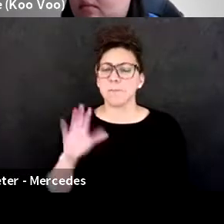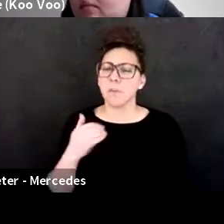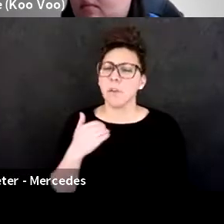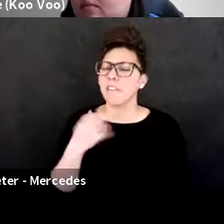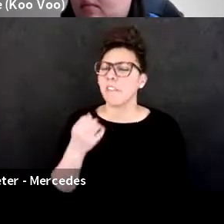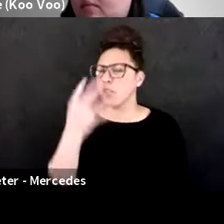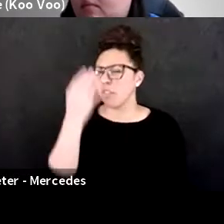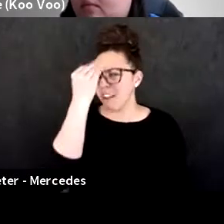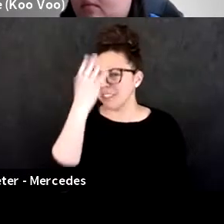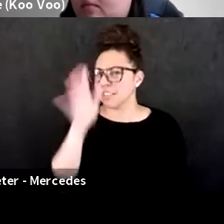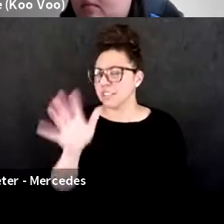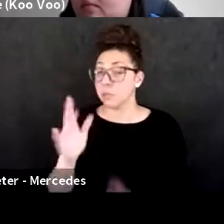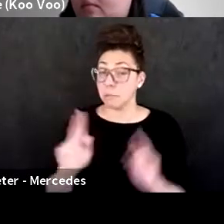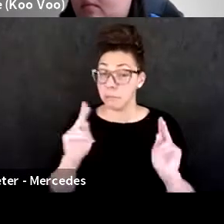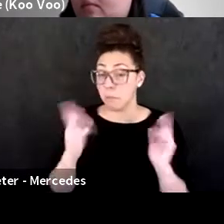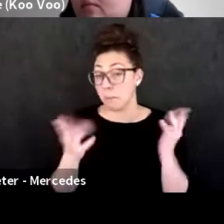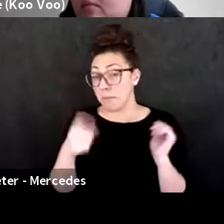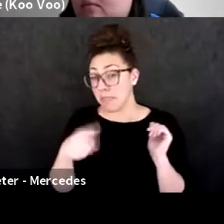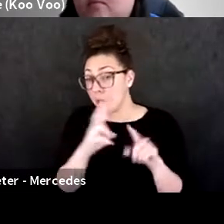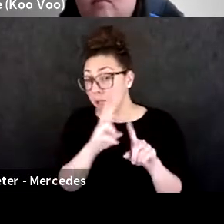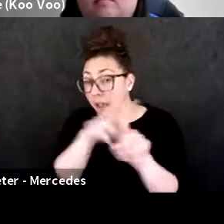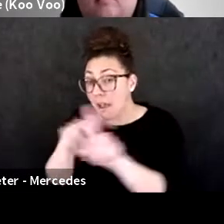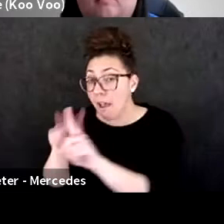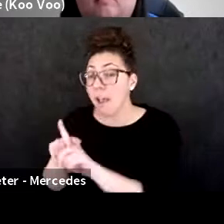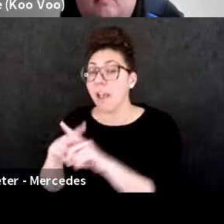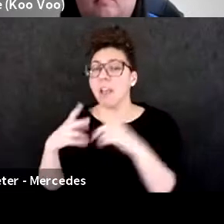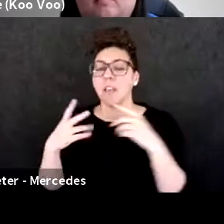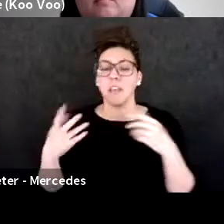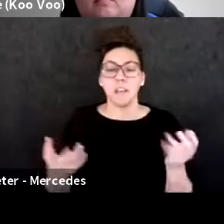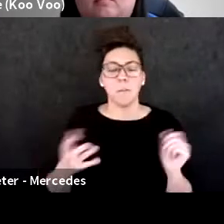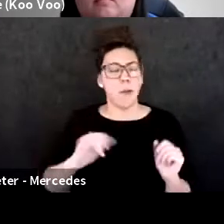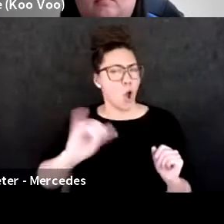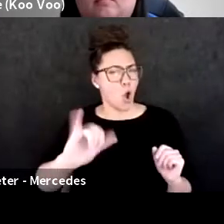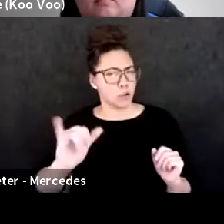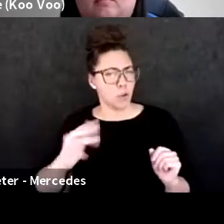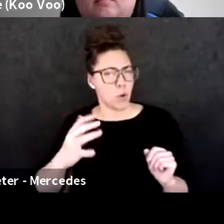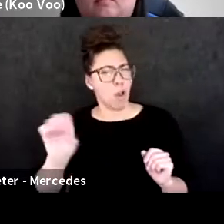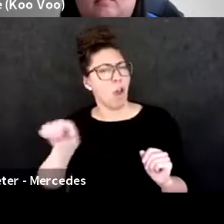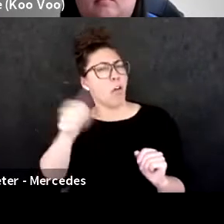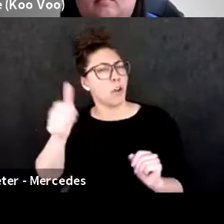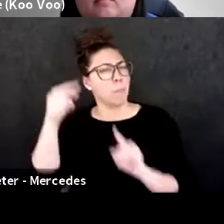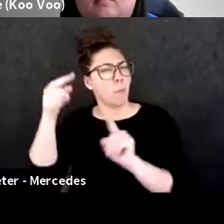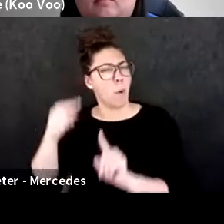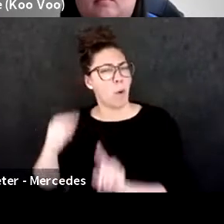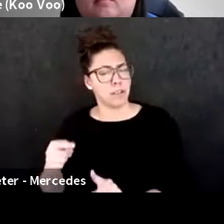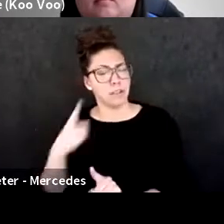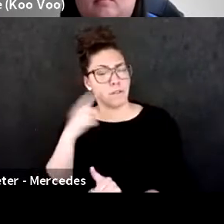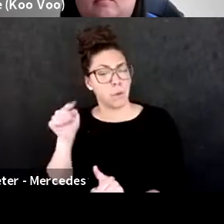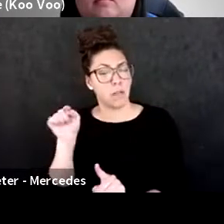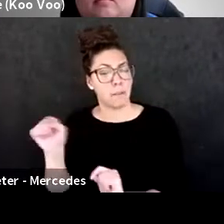be applying or those sorts of opportunities, but also I wanted to mention a few for folks